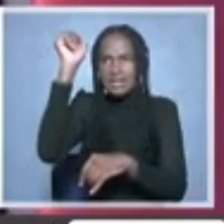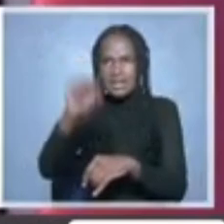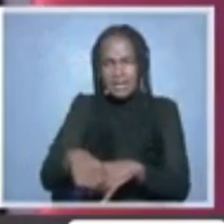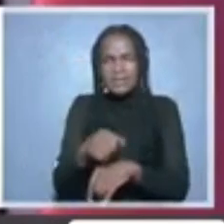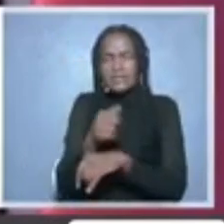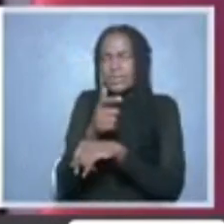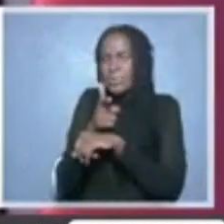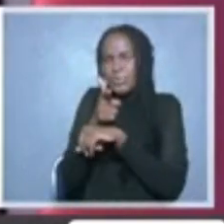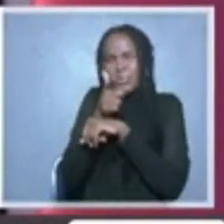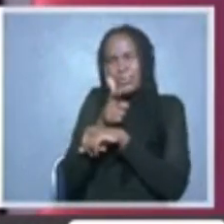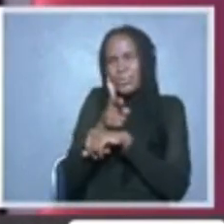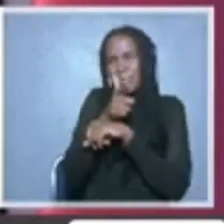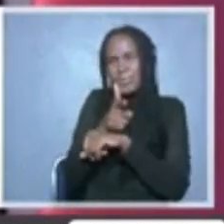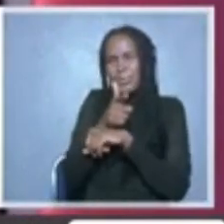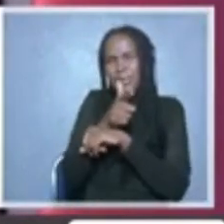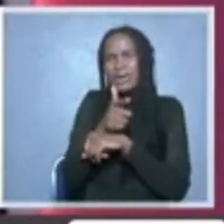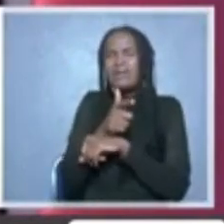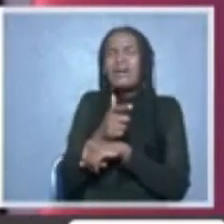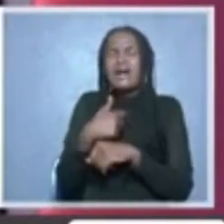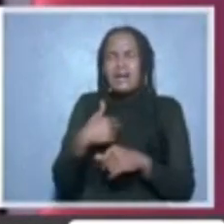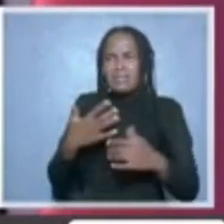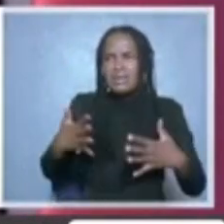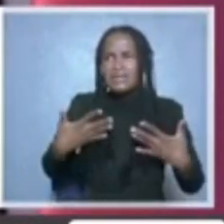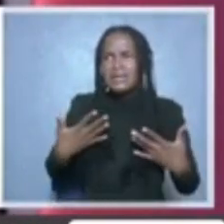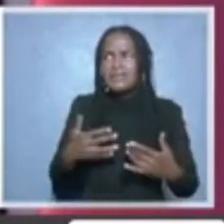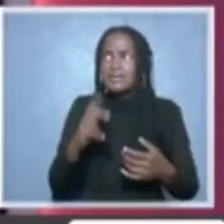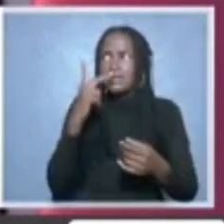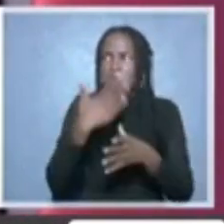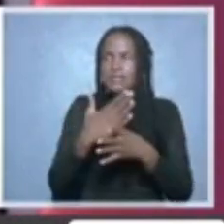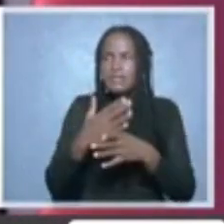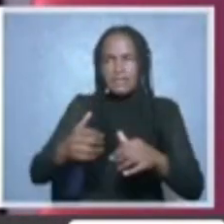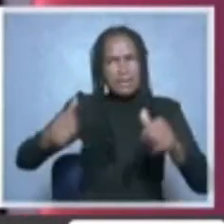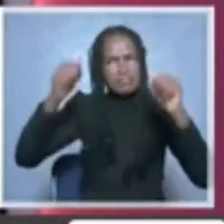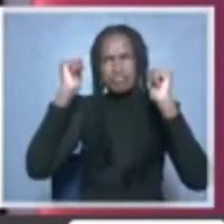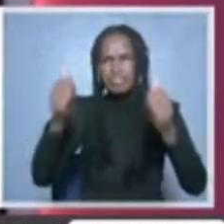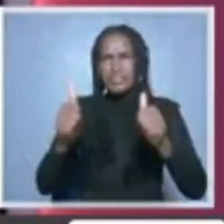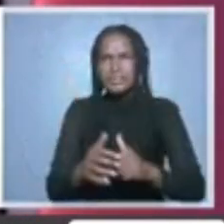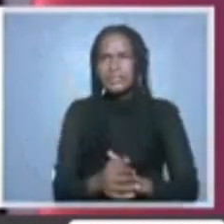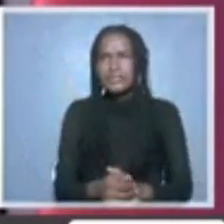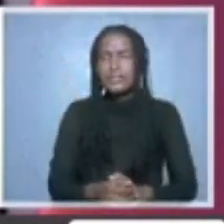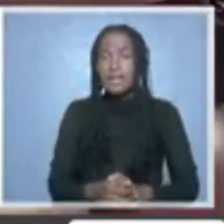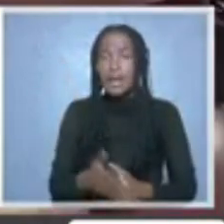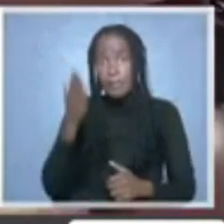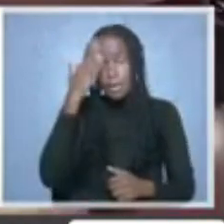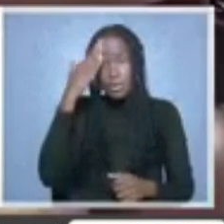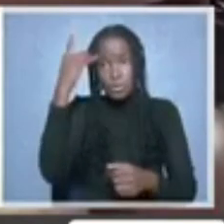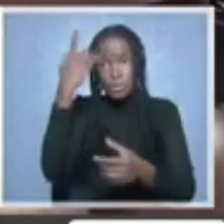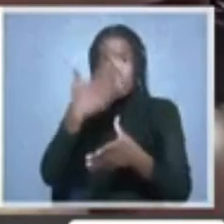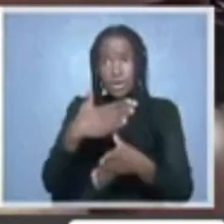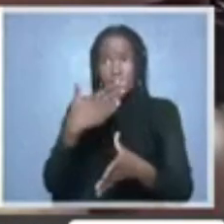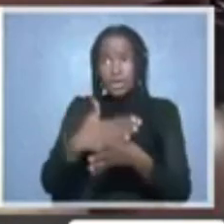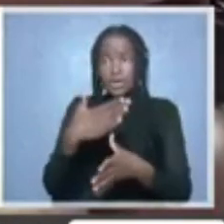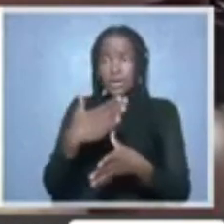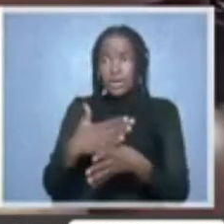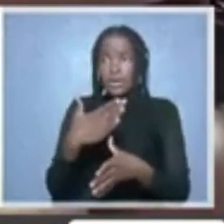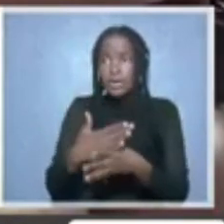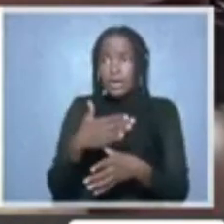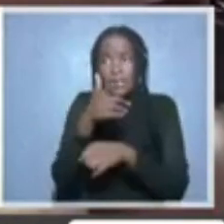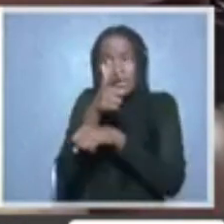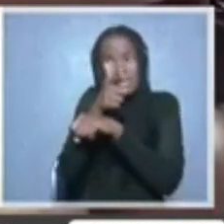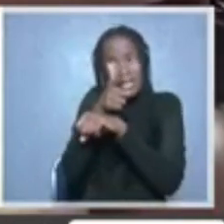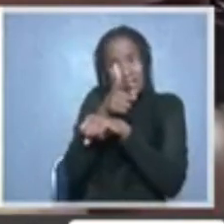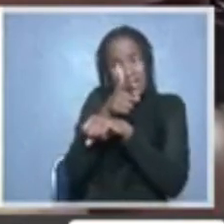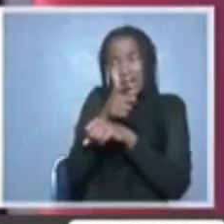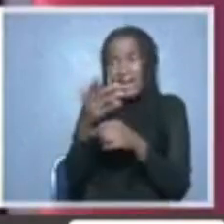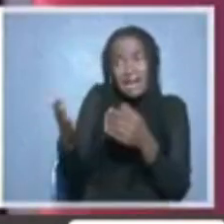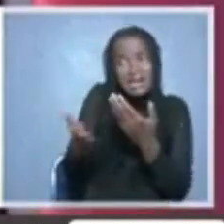course, covering, a national event of this magnitude doesn't come without challenges. Yes, we had a sort of a